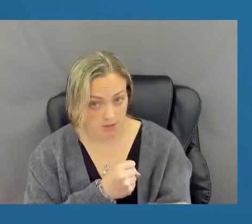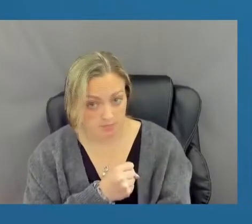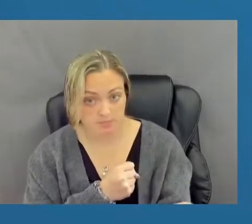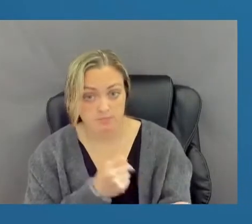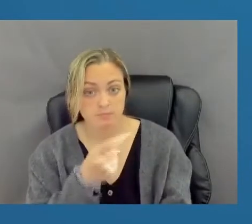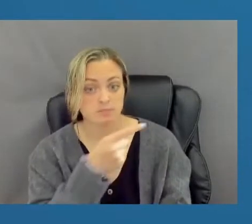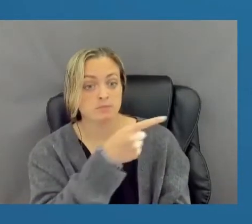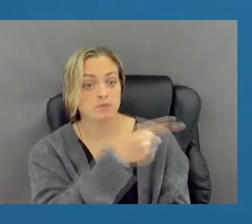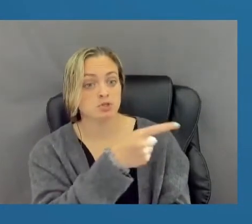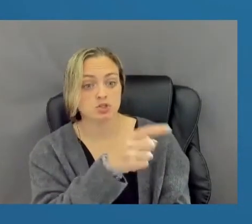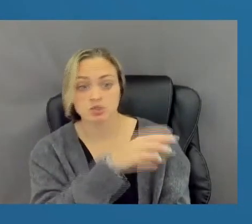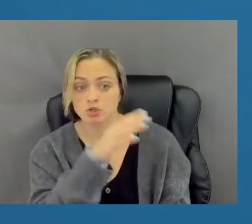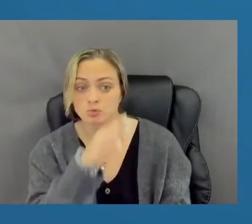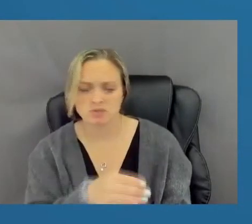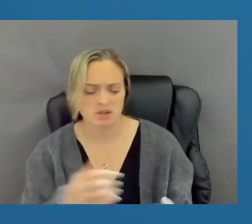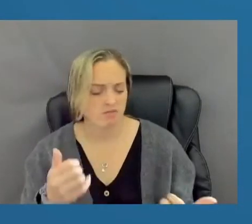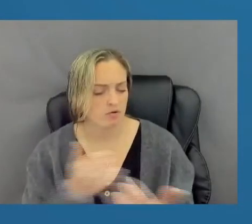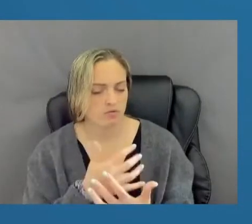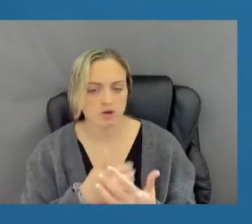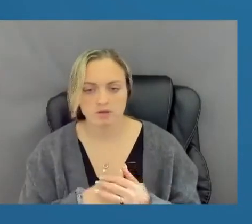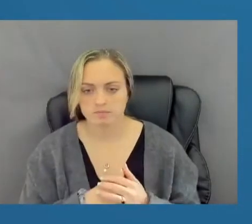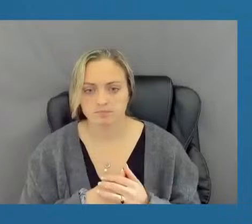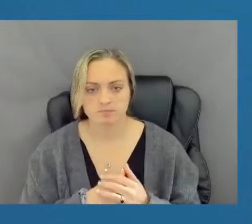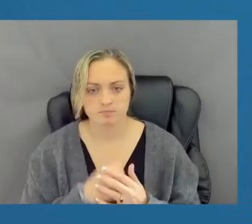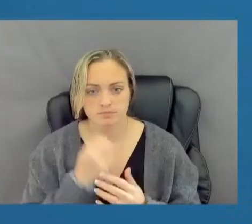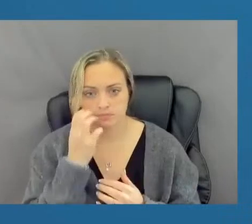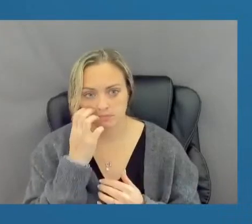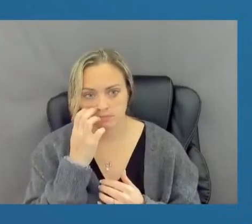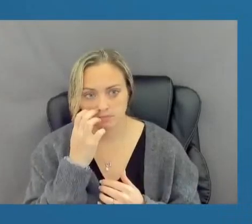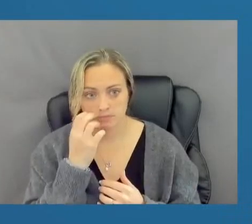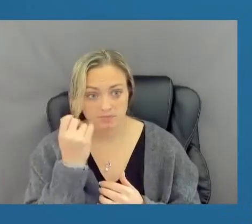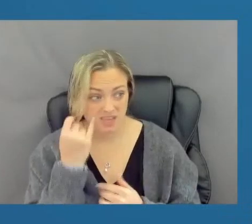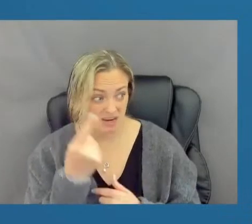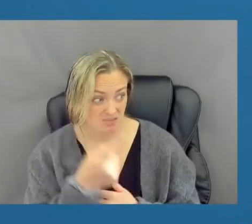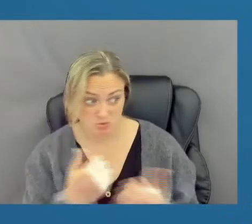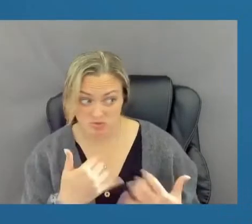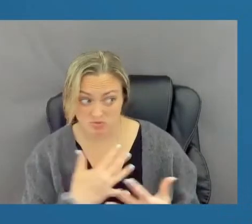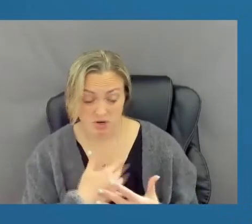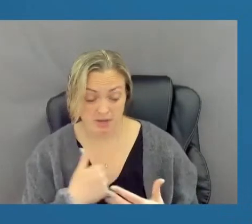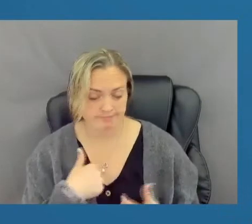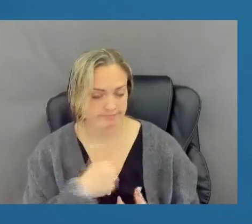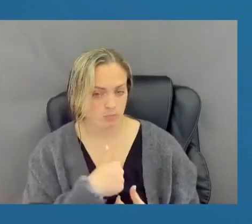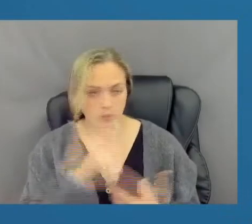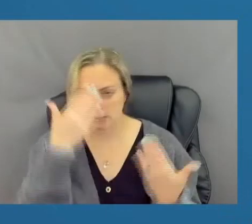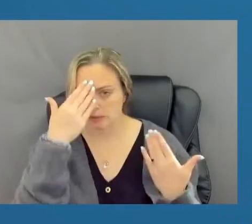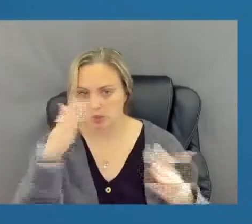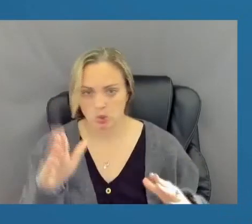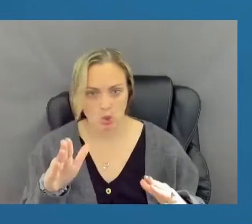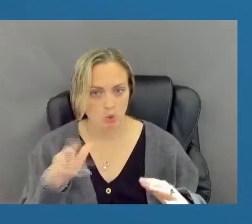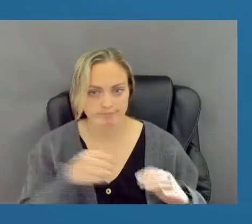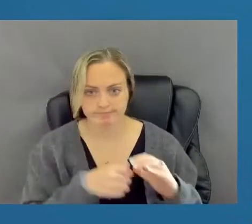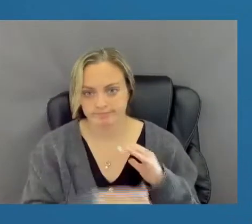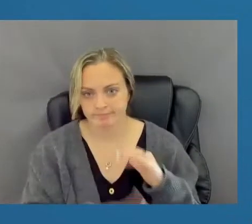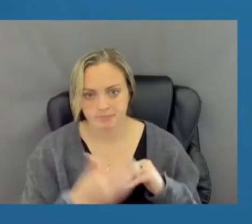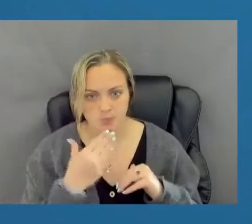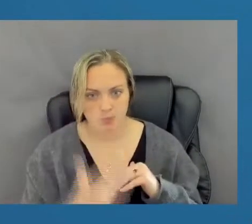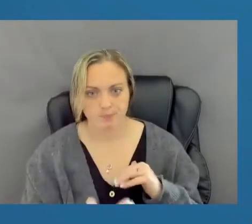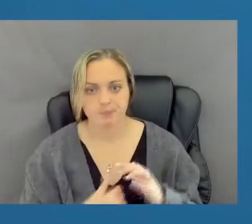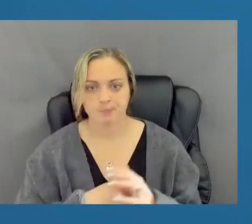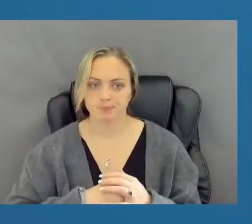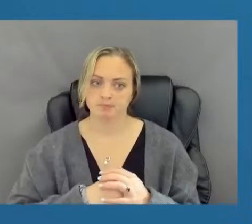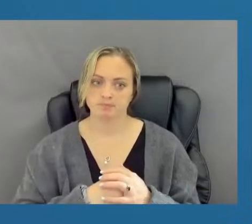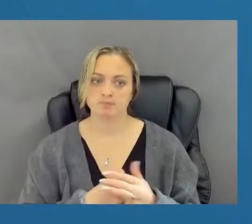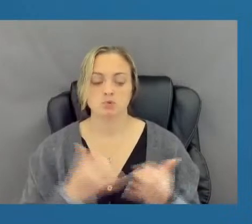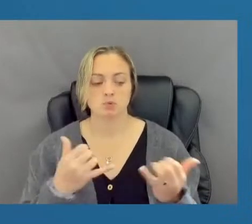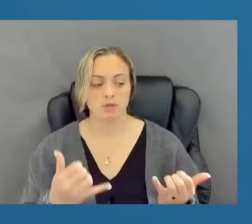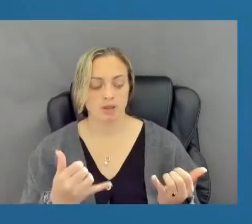was never afraid. And if she was, she didn't show it. Today, I want to present to